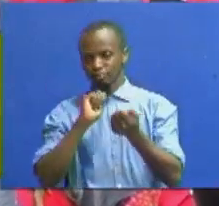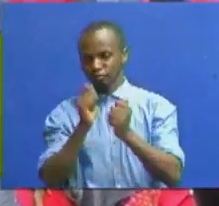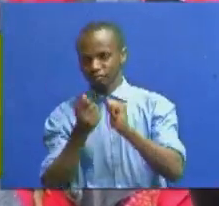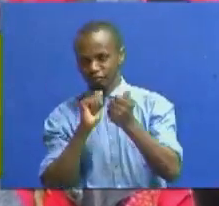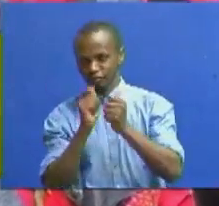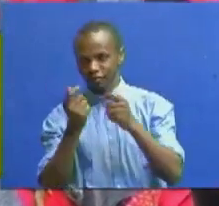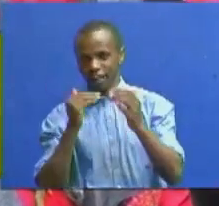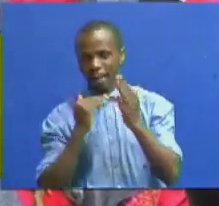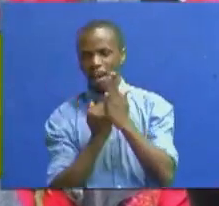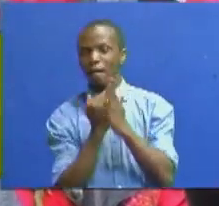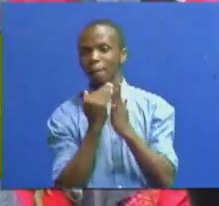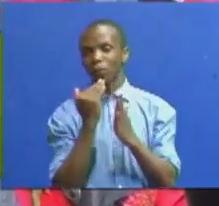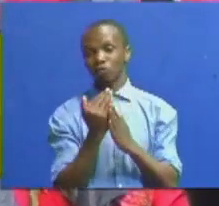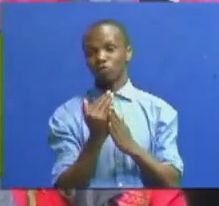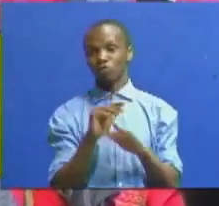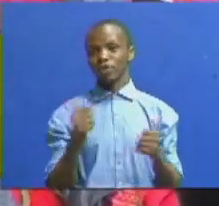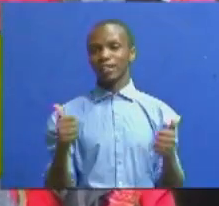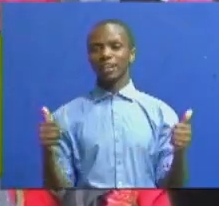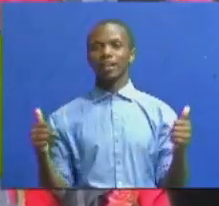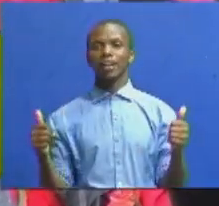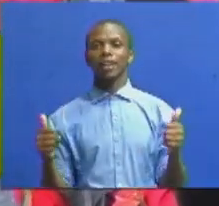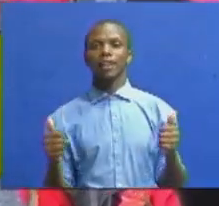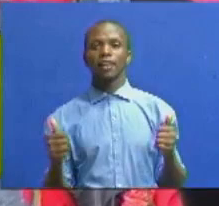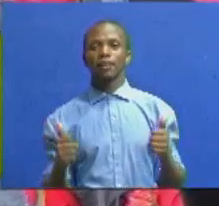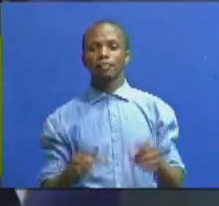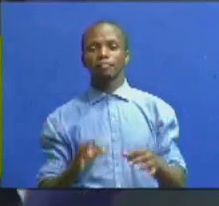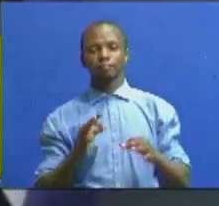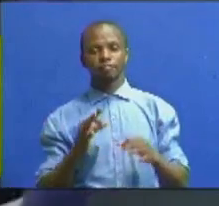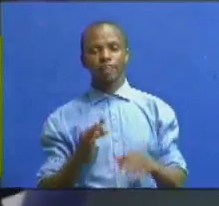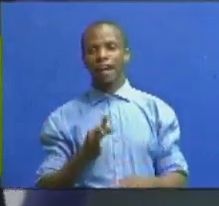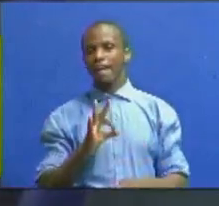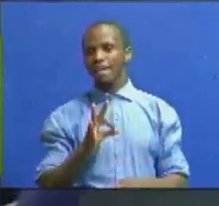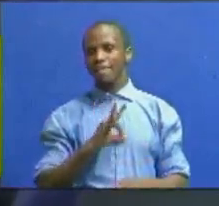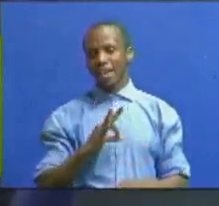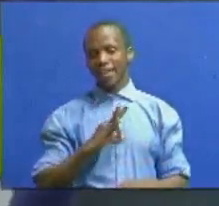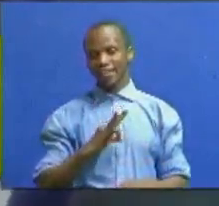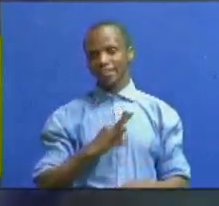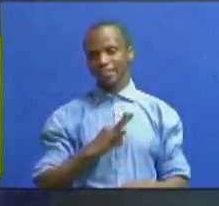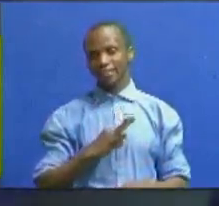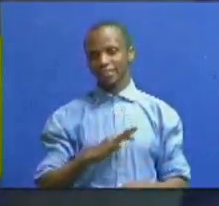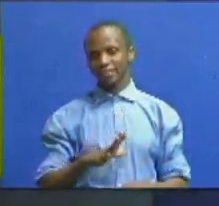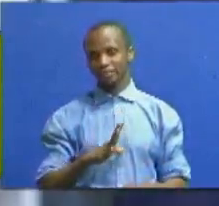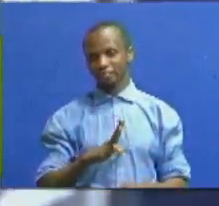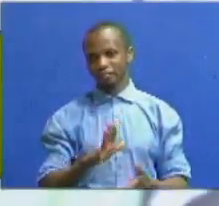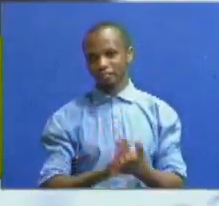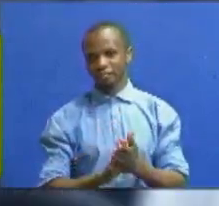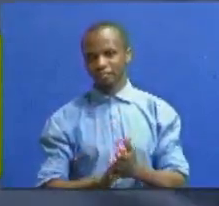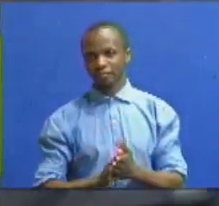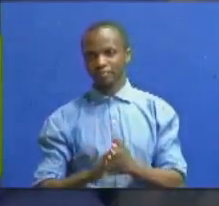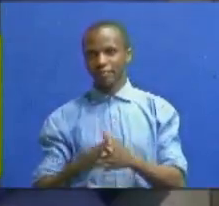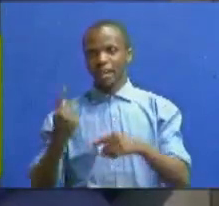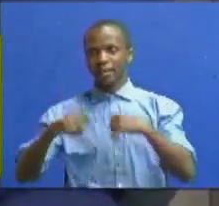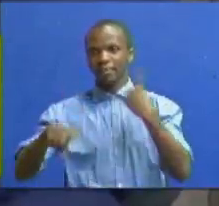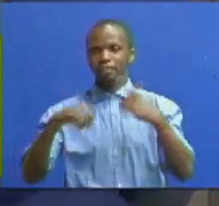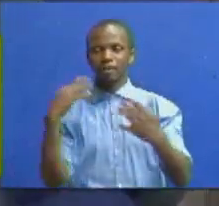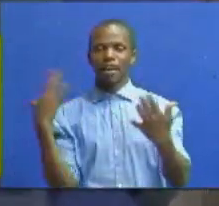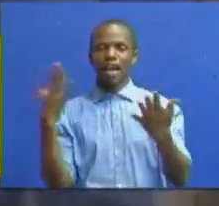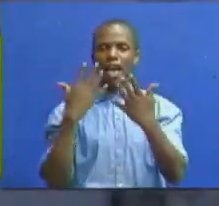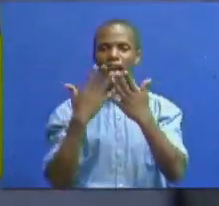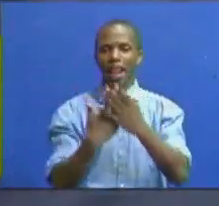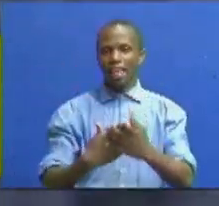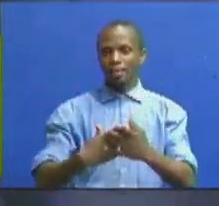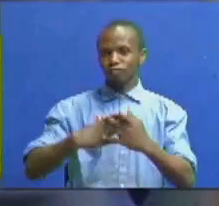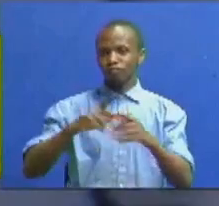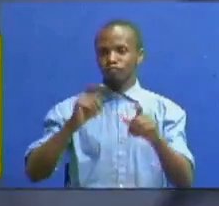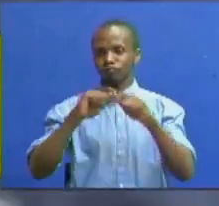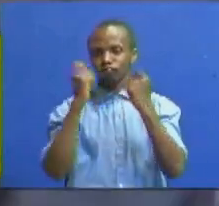year, and we are fine. On the other hand, reigning champions arrived too after the team